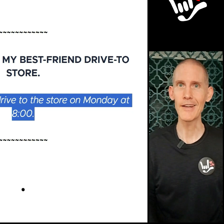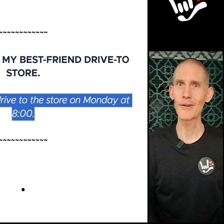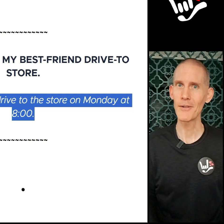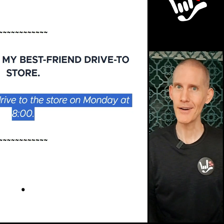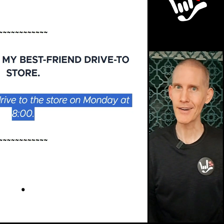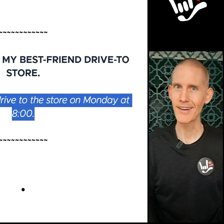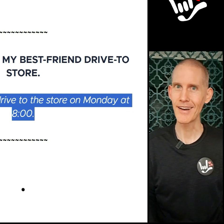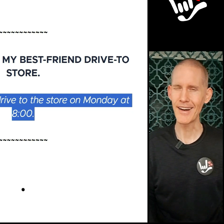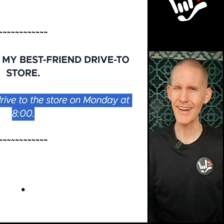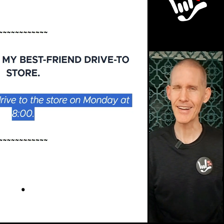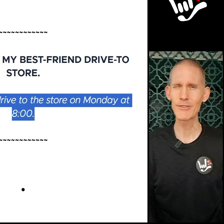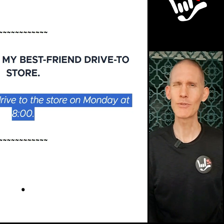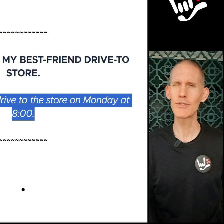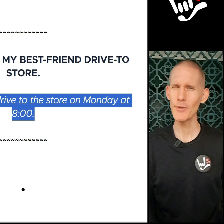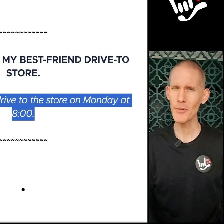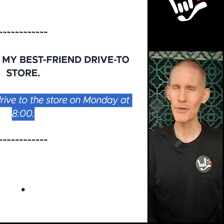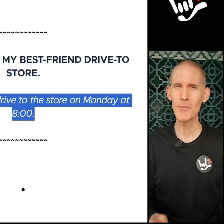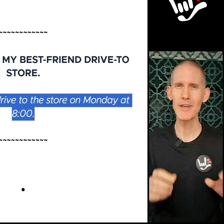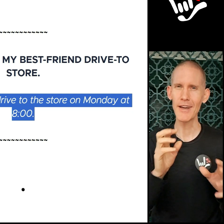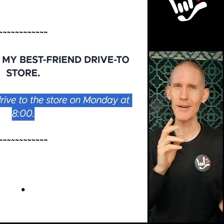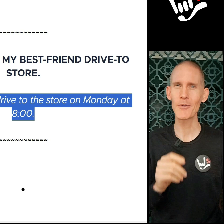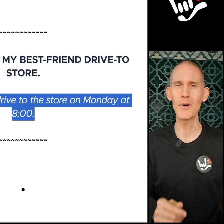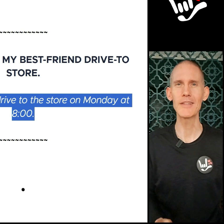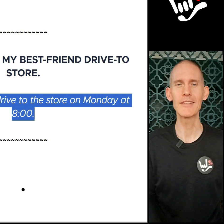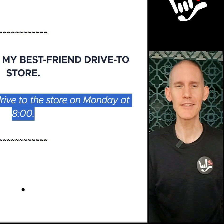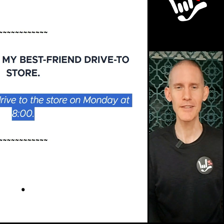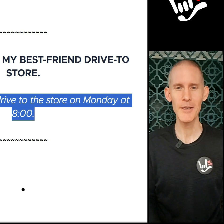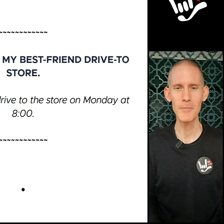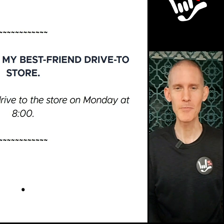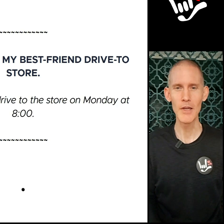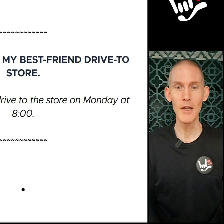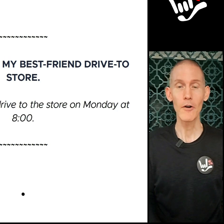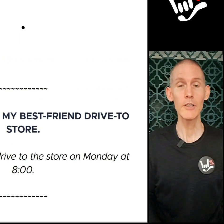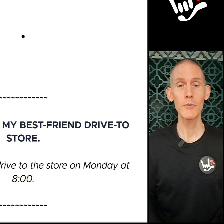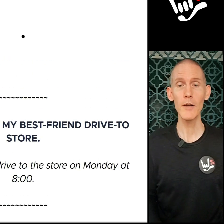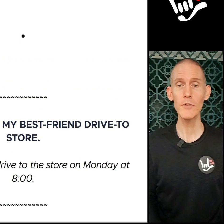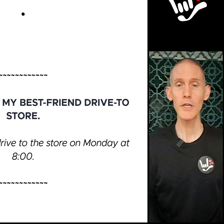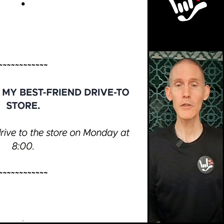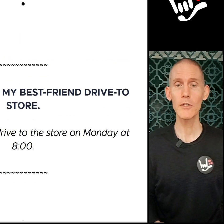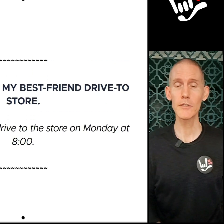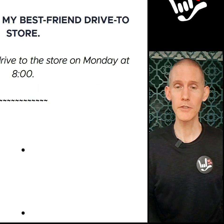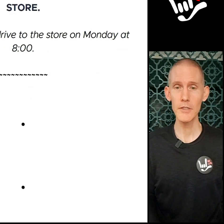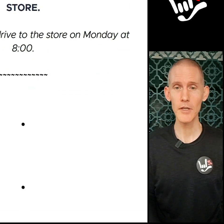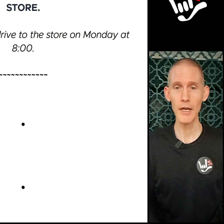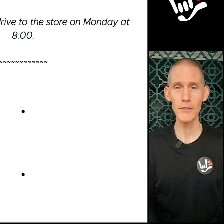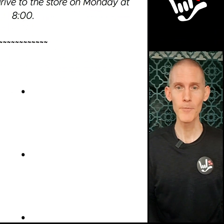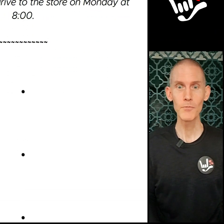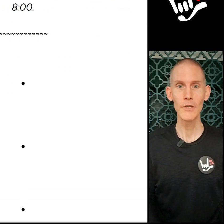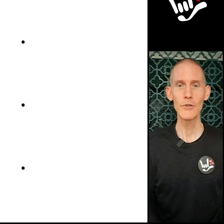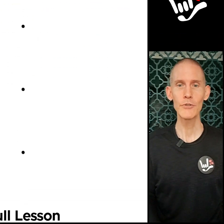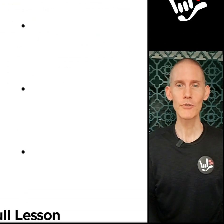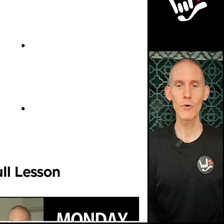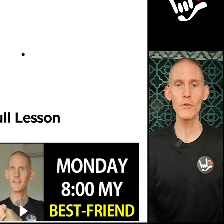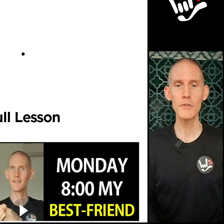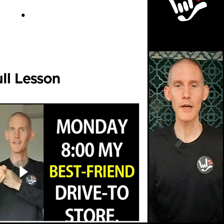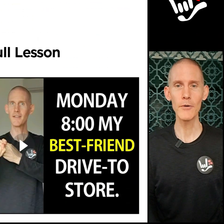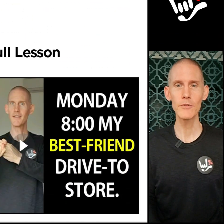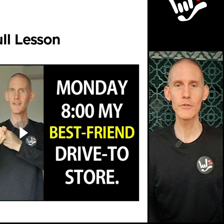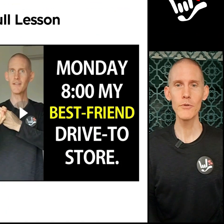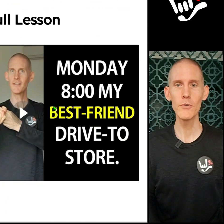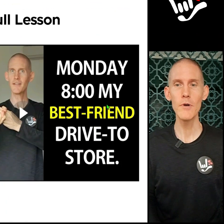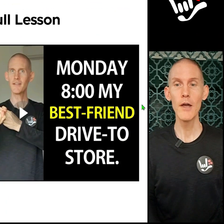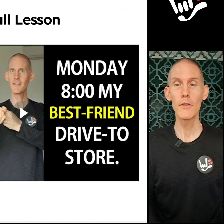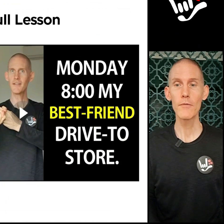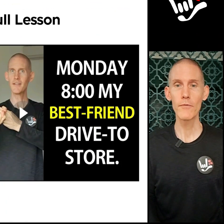at 8 o'clock. Aha, so similar but not quite the same. All right, so after you take a look at the syntax, you can scroll